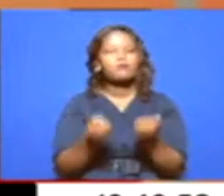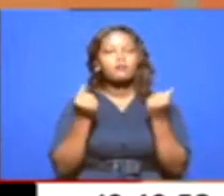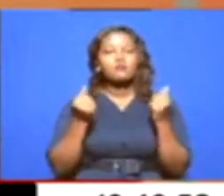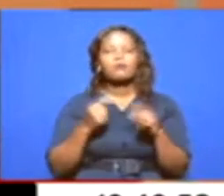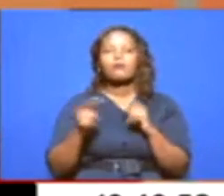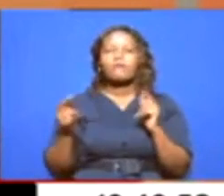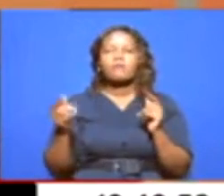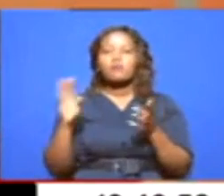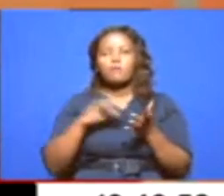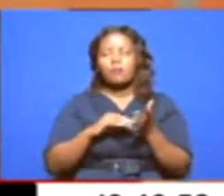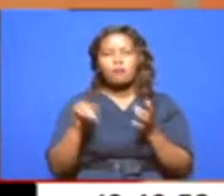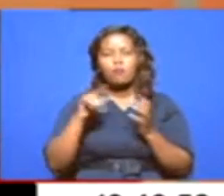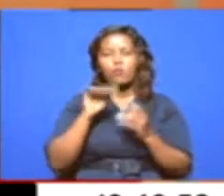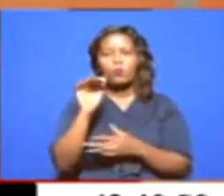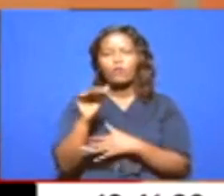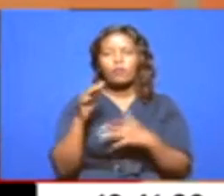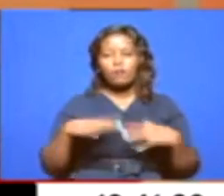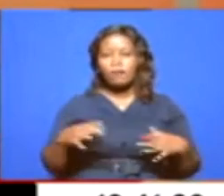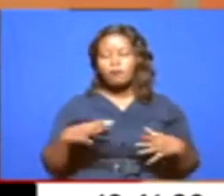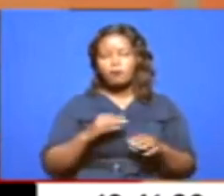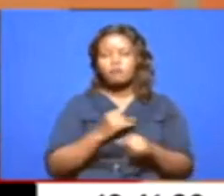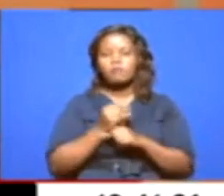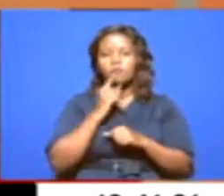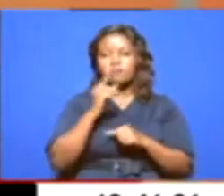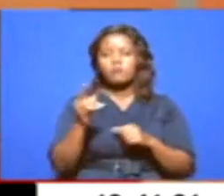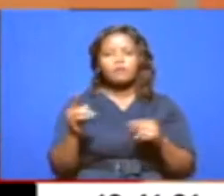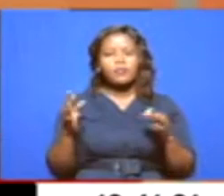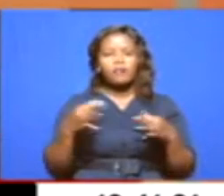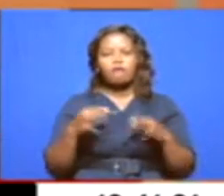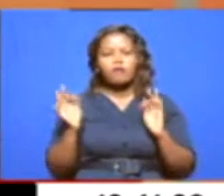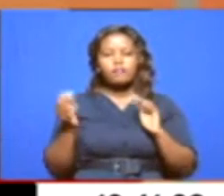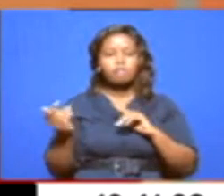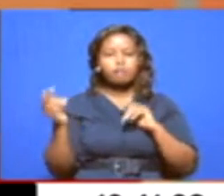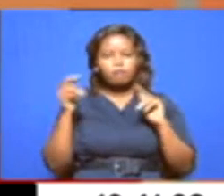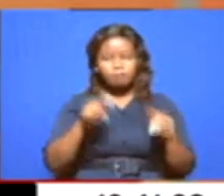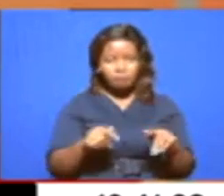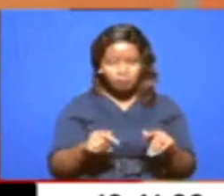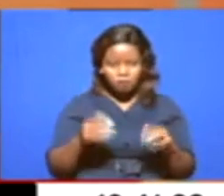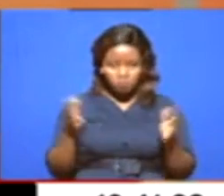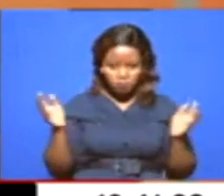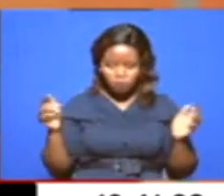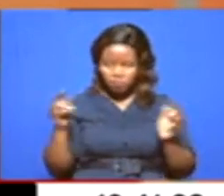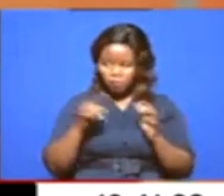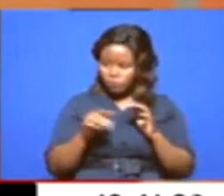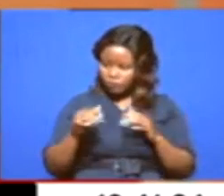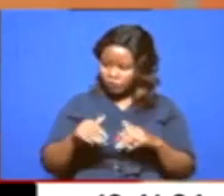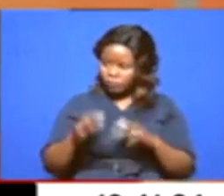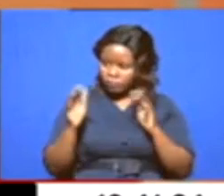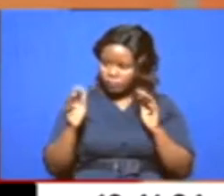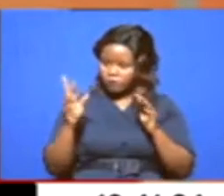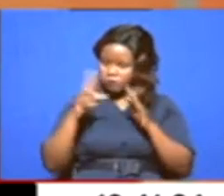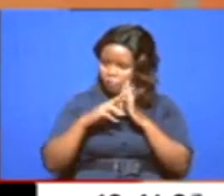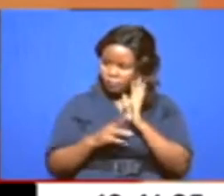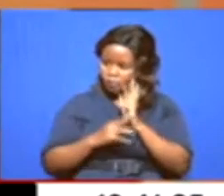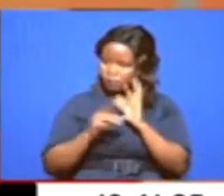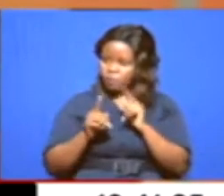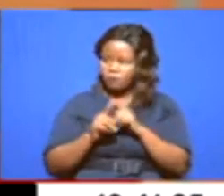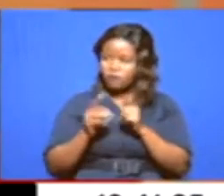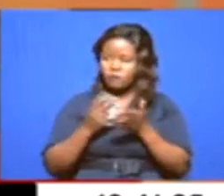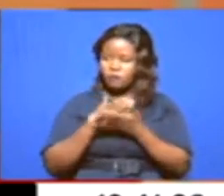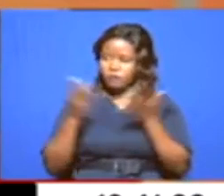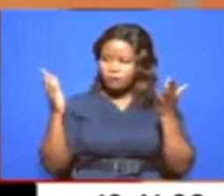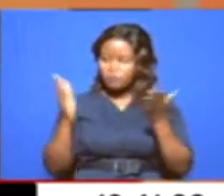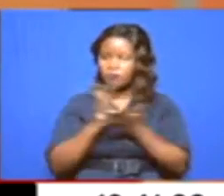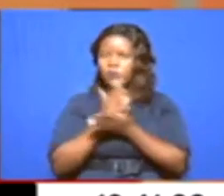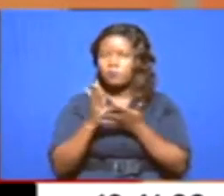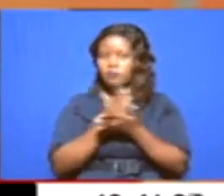to make sure that they are free to come. We'll apply protocols, and we have every section where the athletes, where the